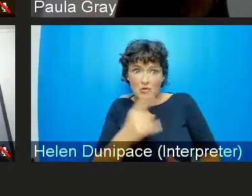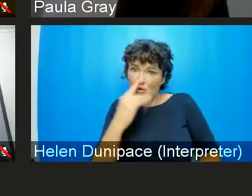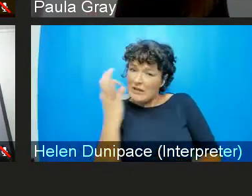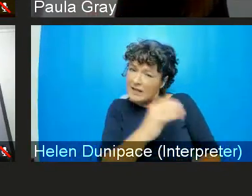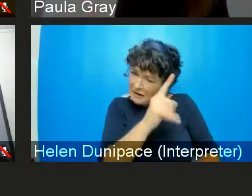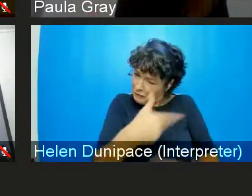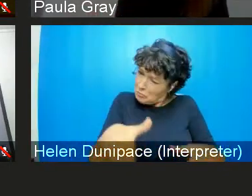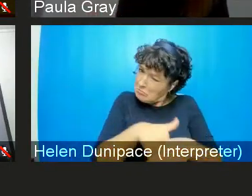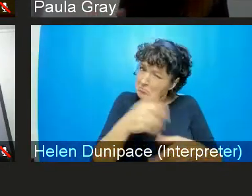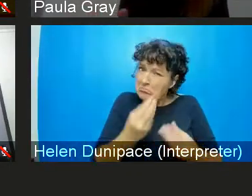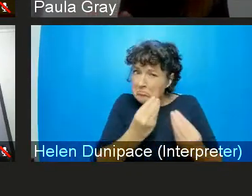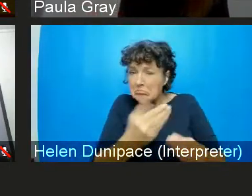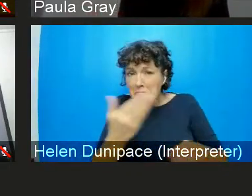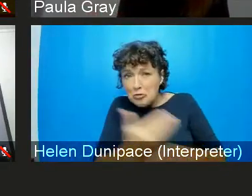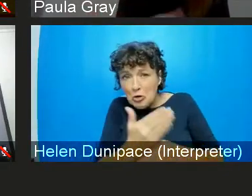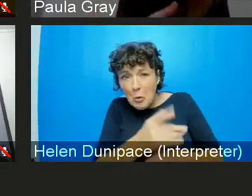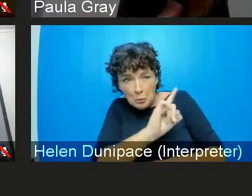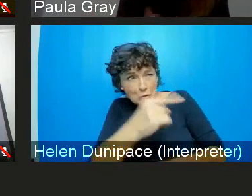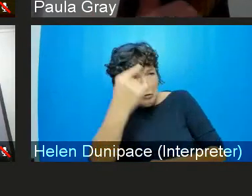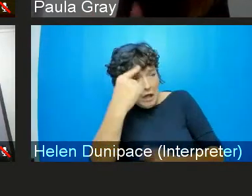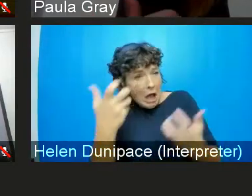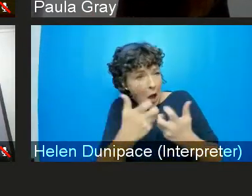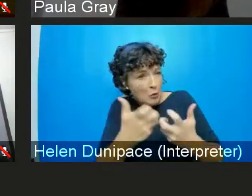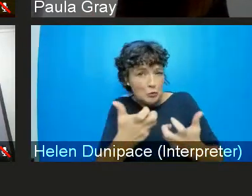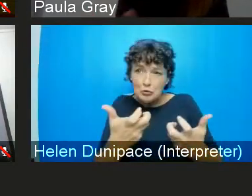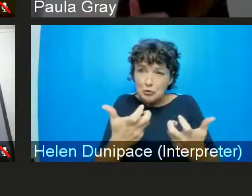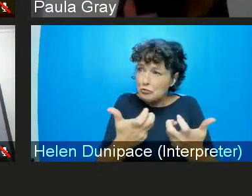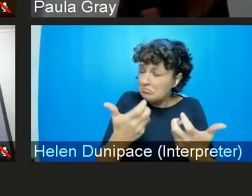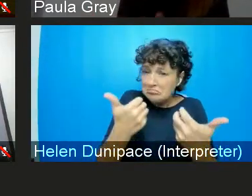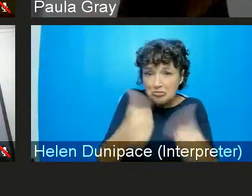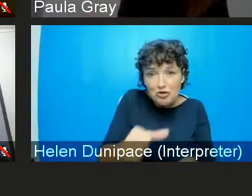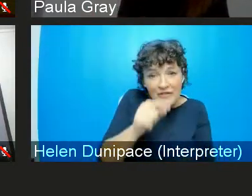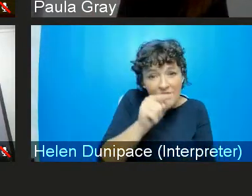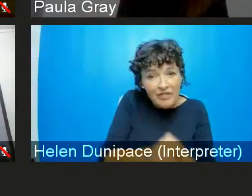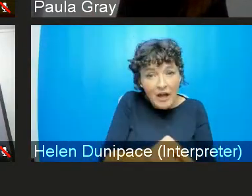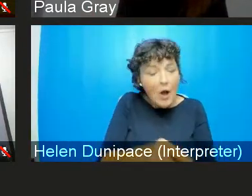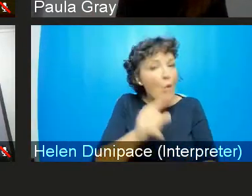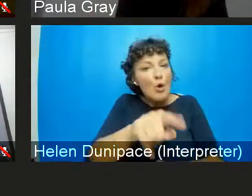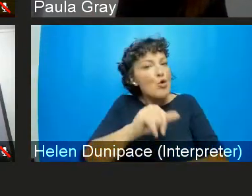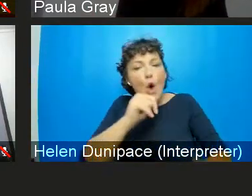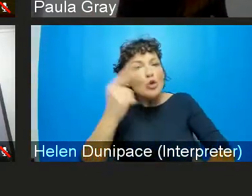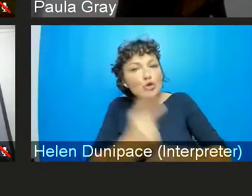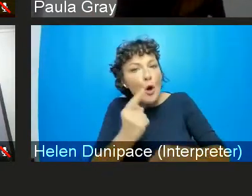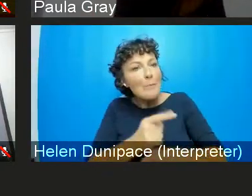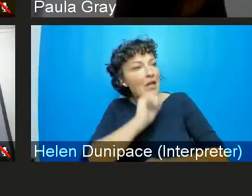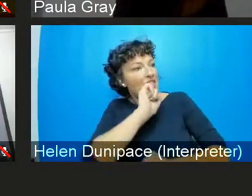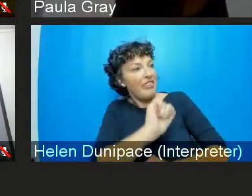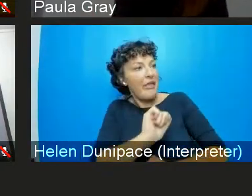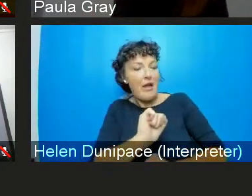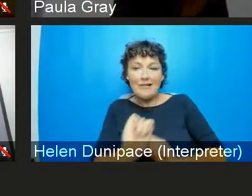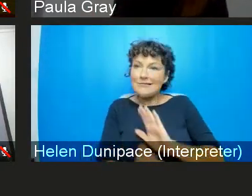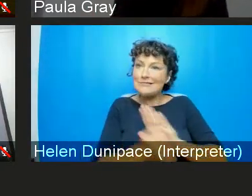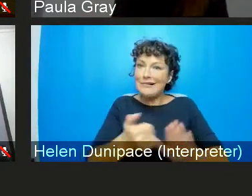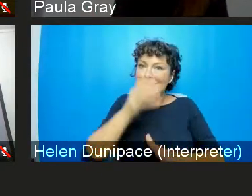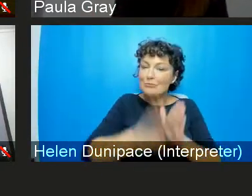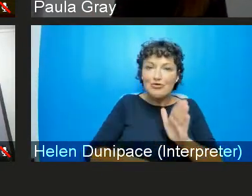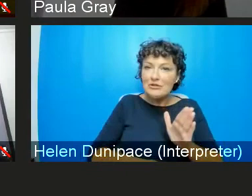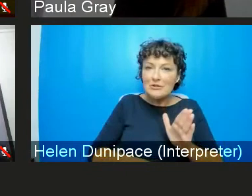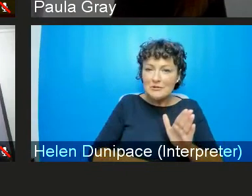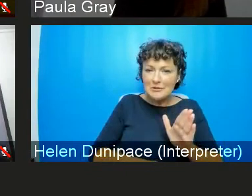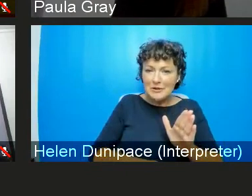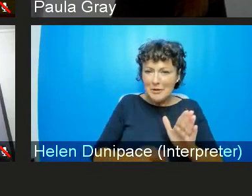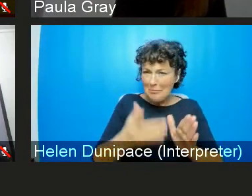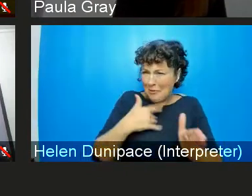for ideas from someone. You're not actually asking them to outline their previous skills and experience, because one, you wouldn't necessarily expect it